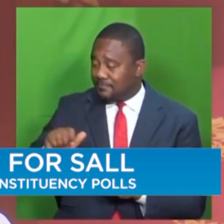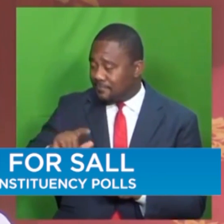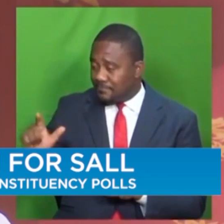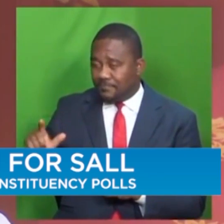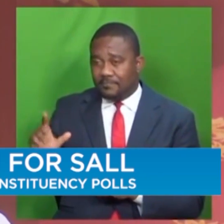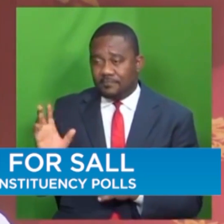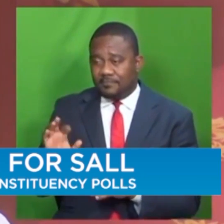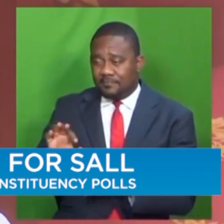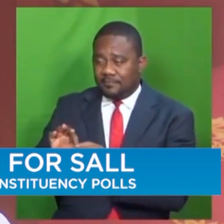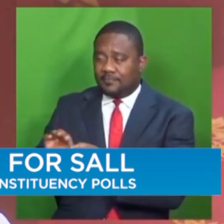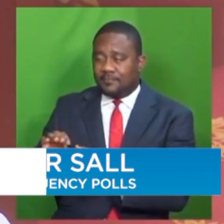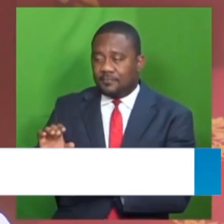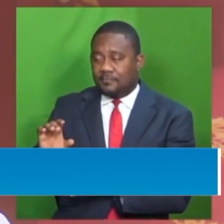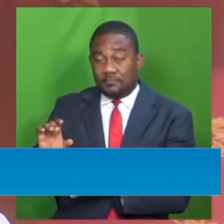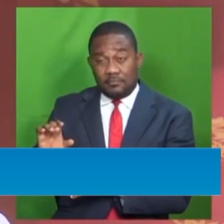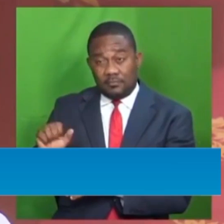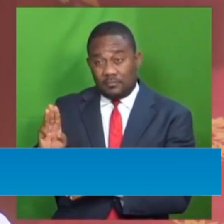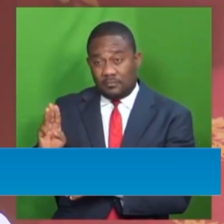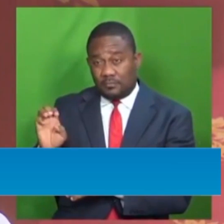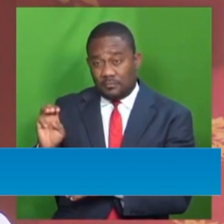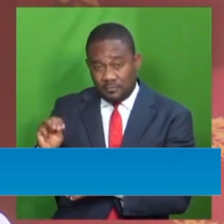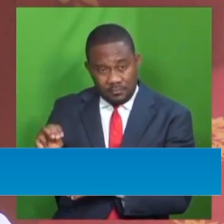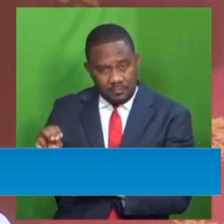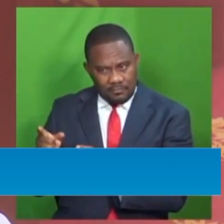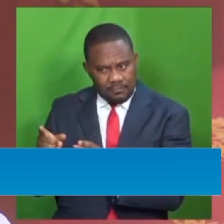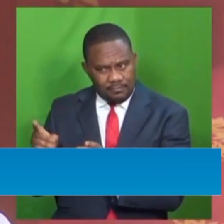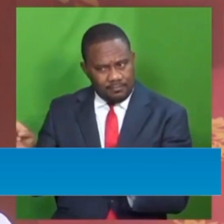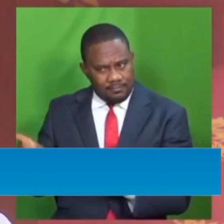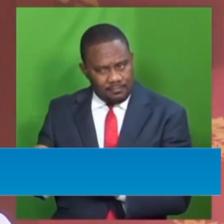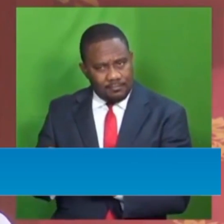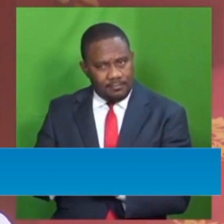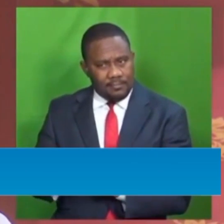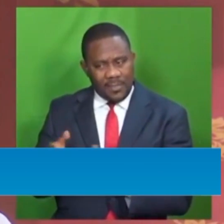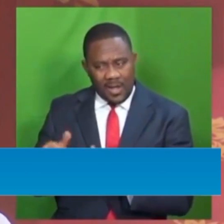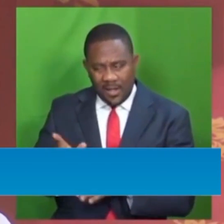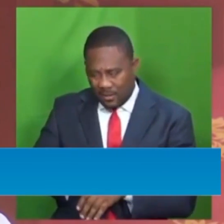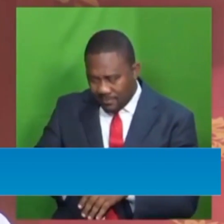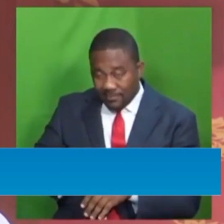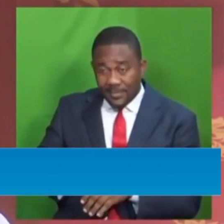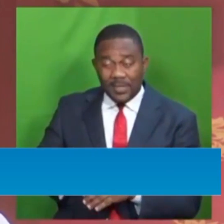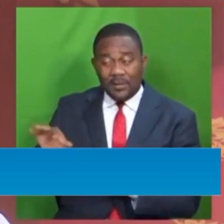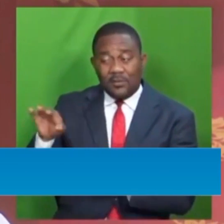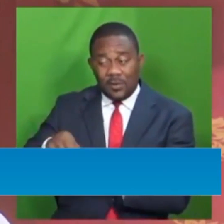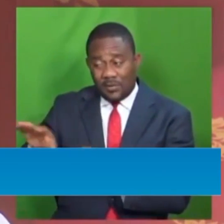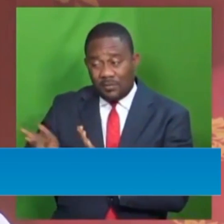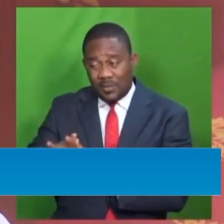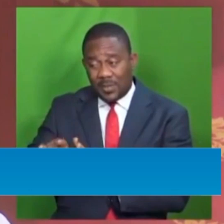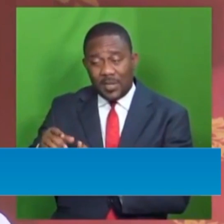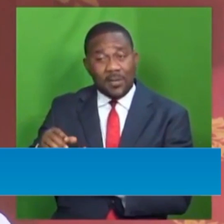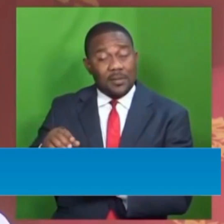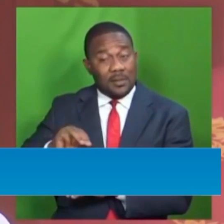district, an annulment of the Buem parliamentary election in order to allow the residents of SALL to vote for a member of Parliament in the Buem